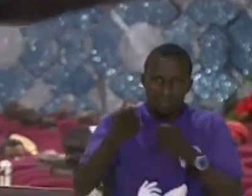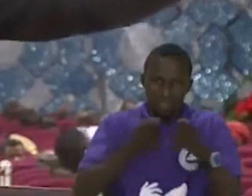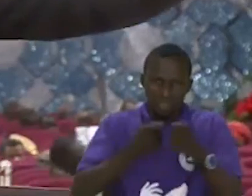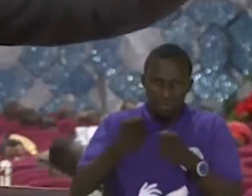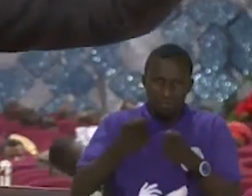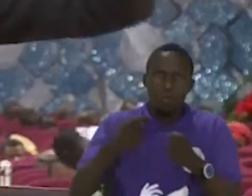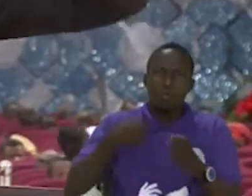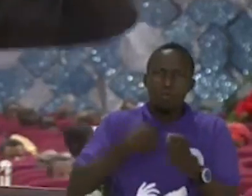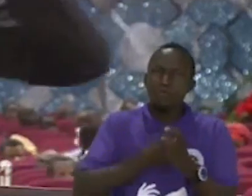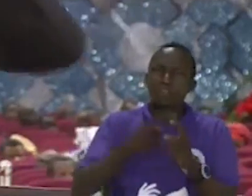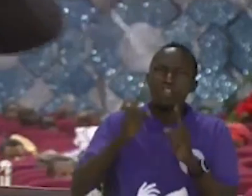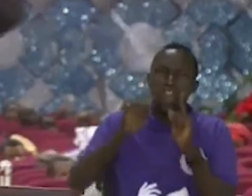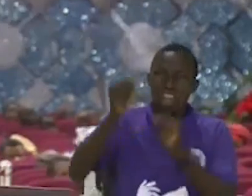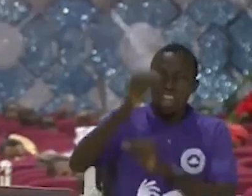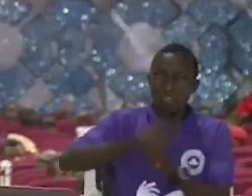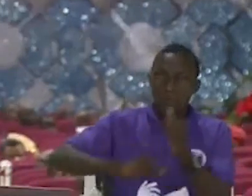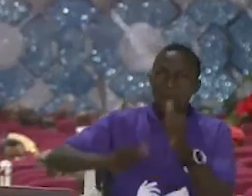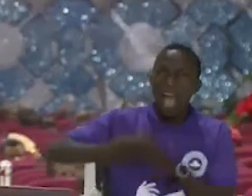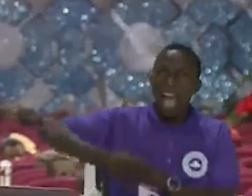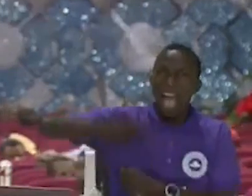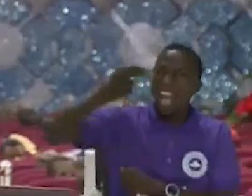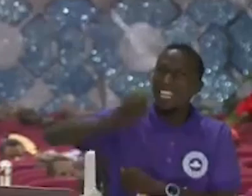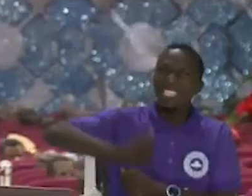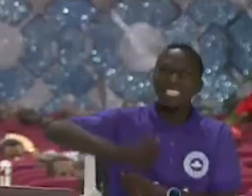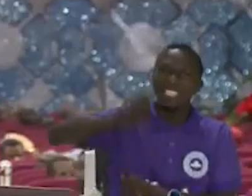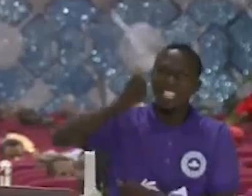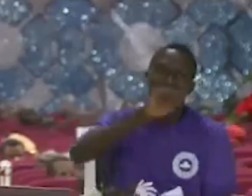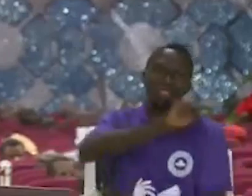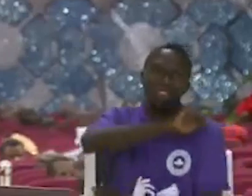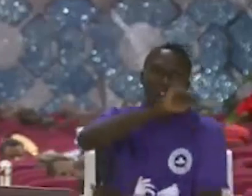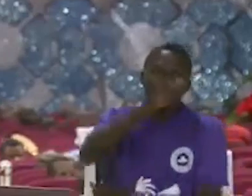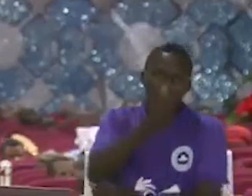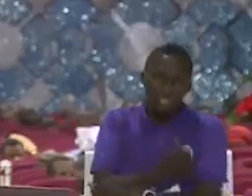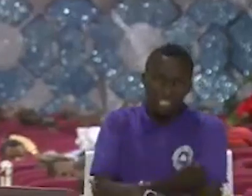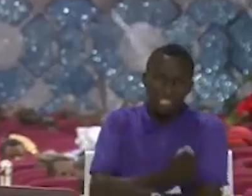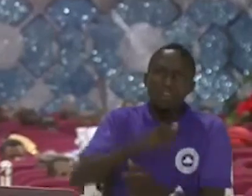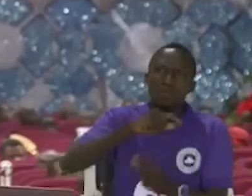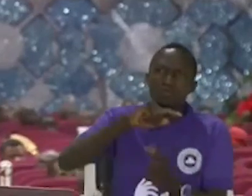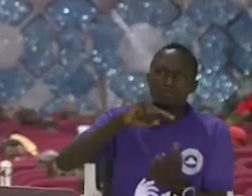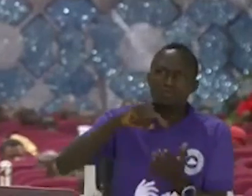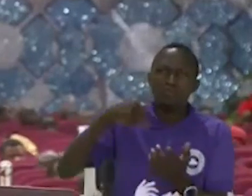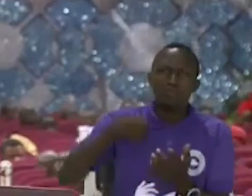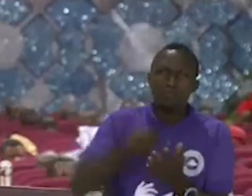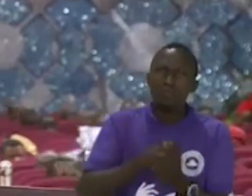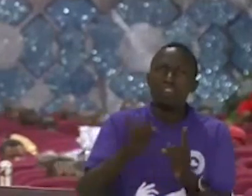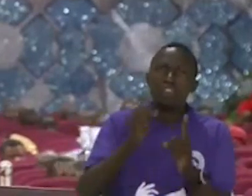the highest authority. When we talk about absolute ownership, we are talking